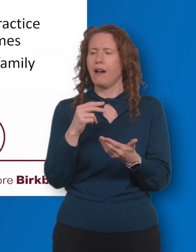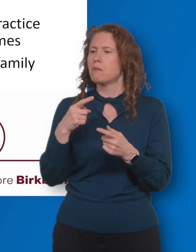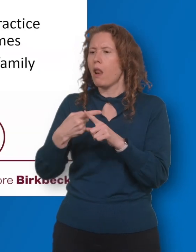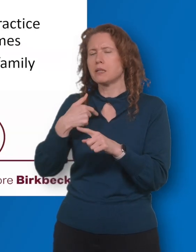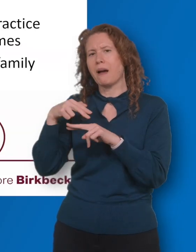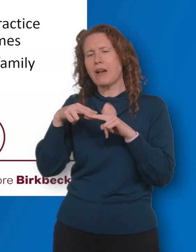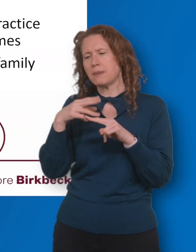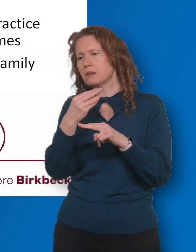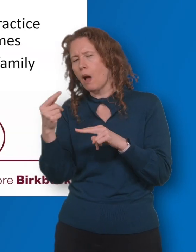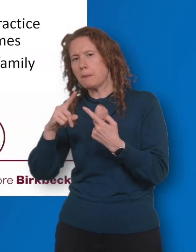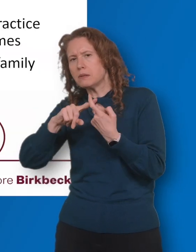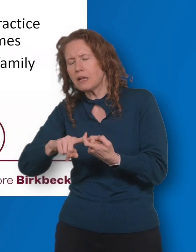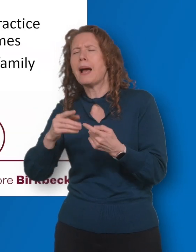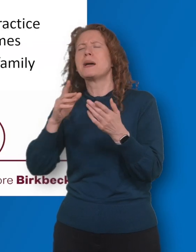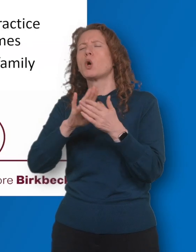I mean extended family, you know, even my